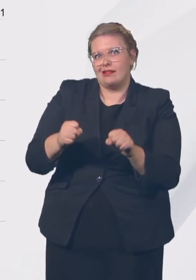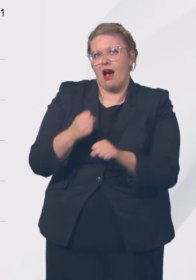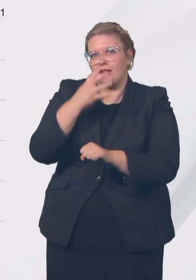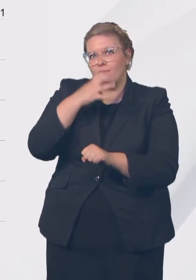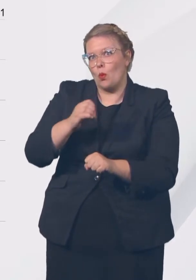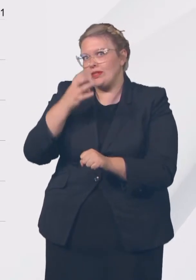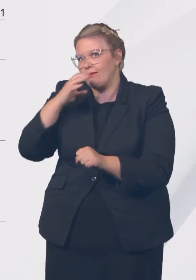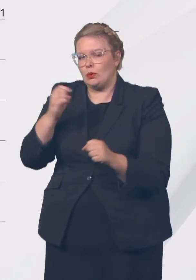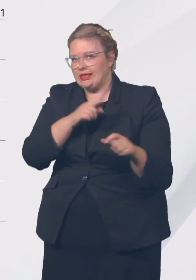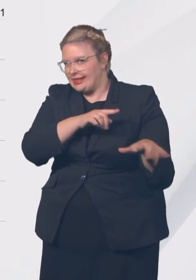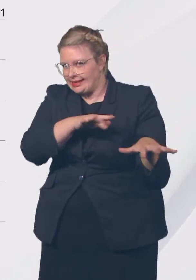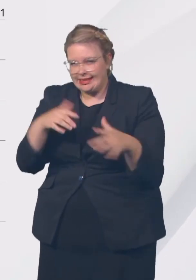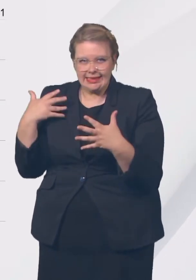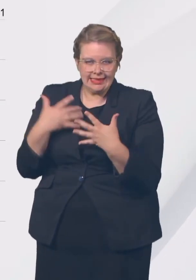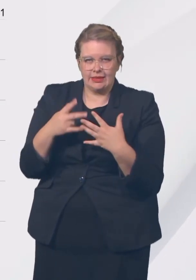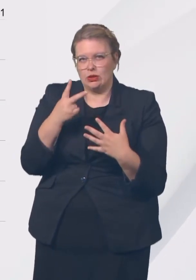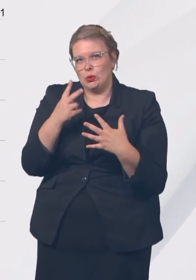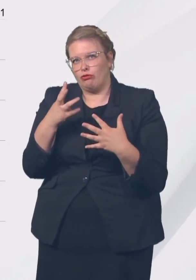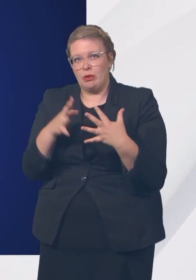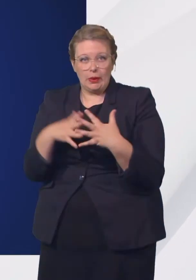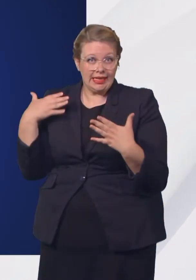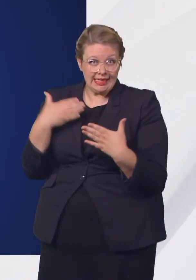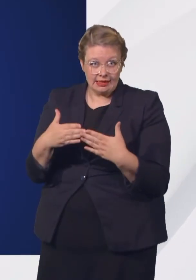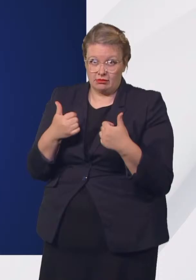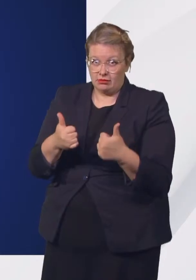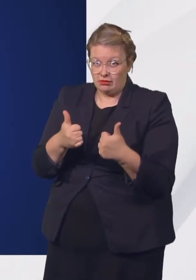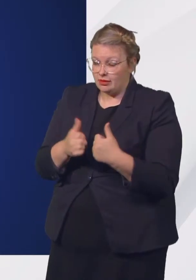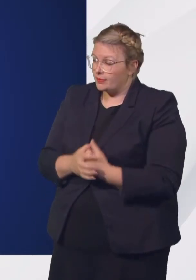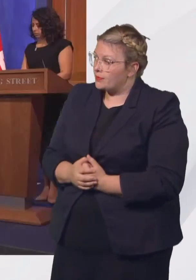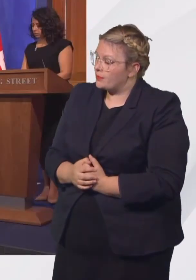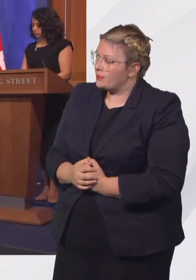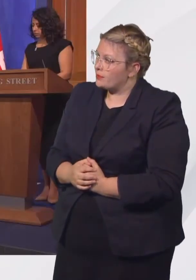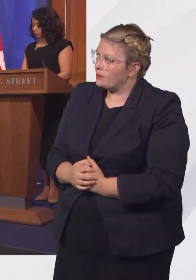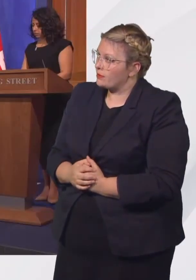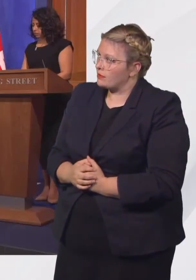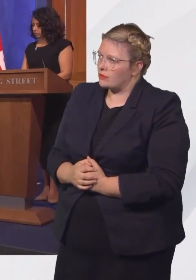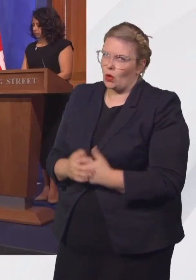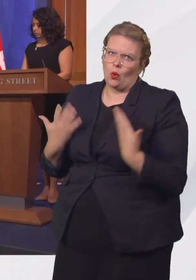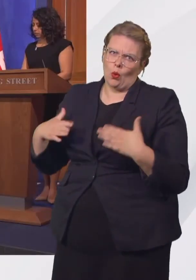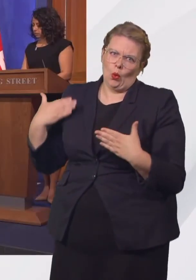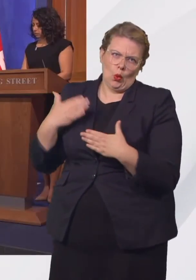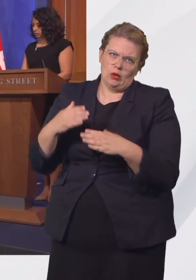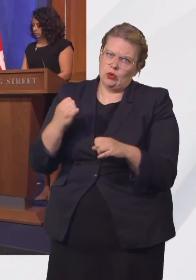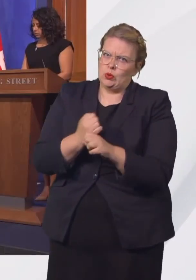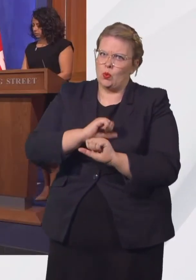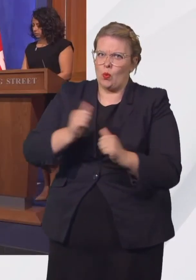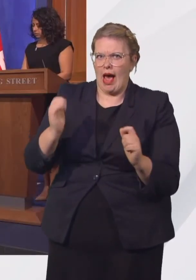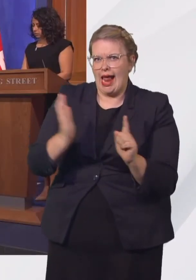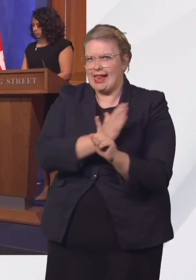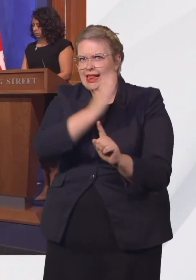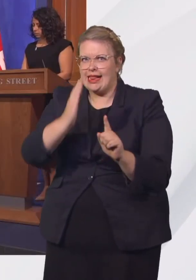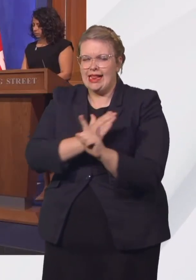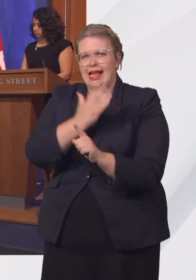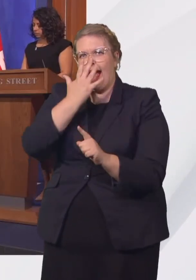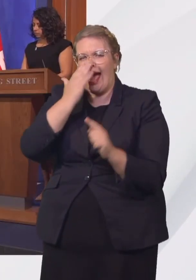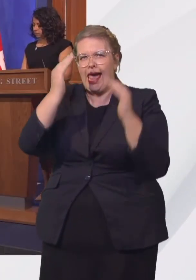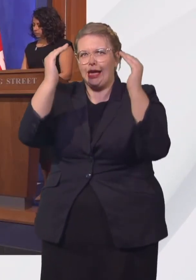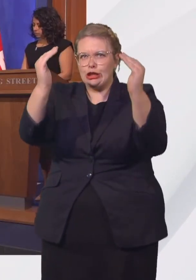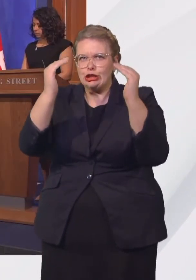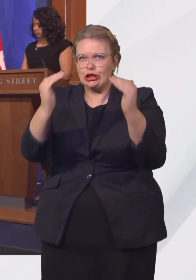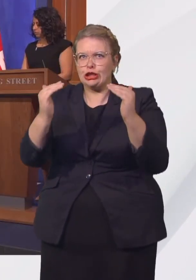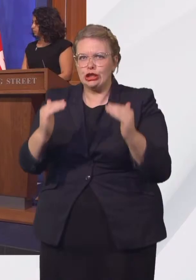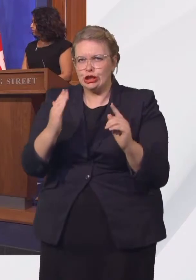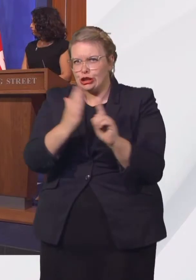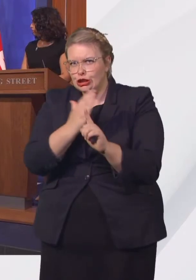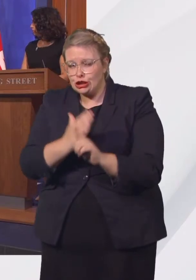vaccine for a couple of weeks. This is great progress, and it's something we can all celebrate because we all have